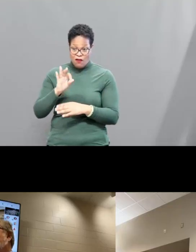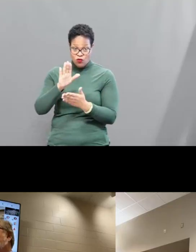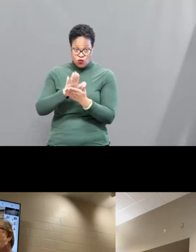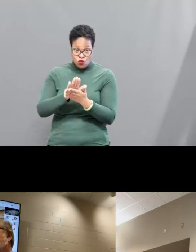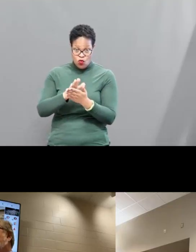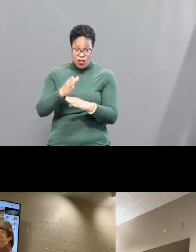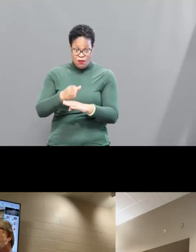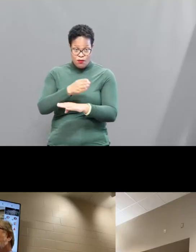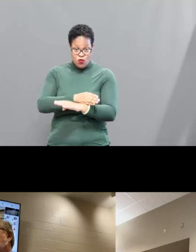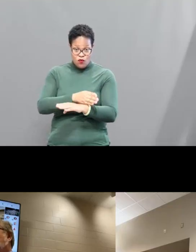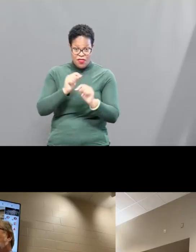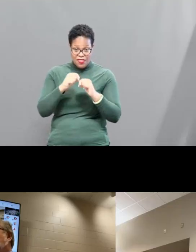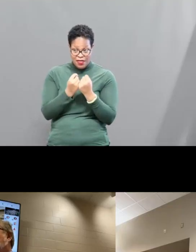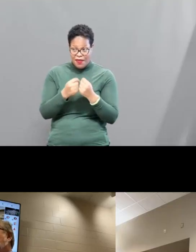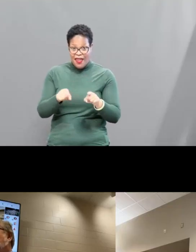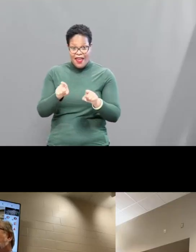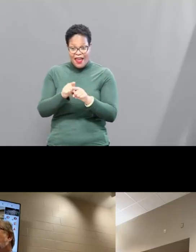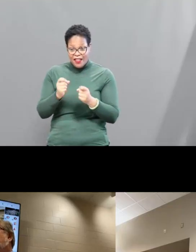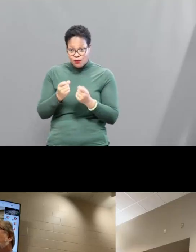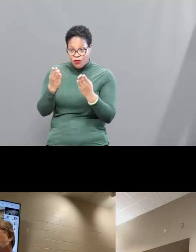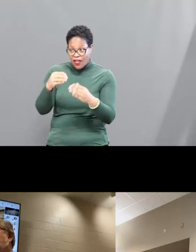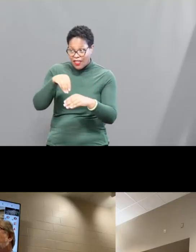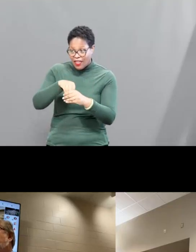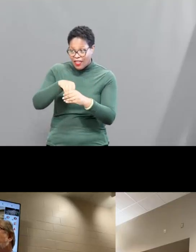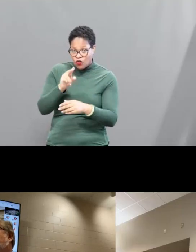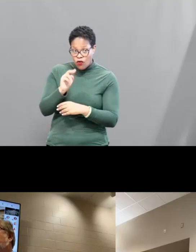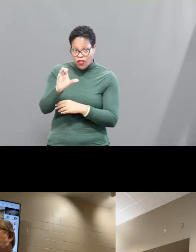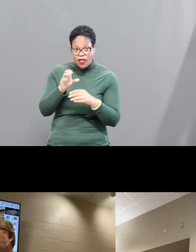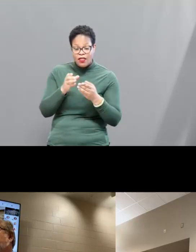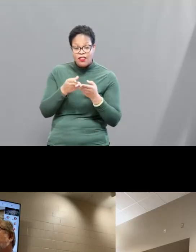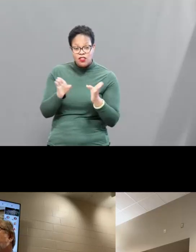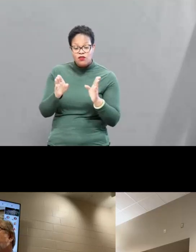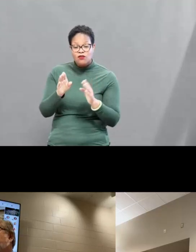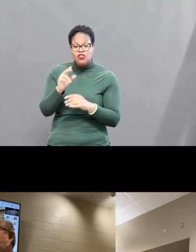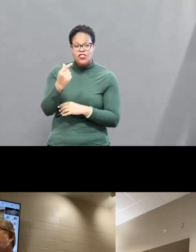School Improvement Team as provided in North Carolina General